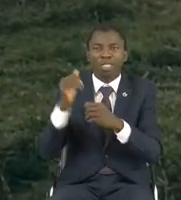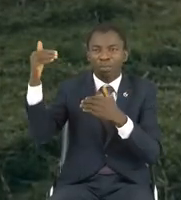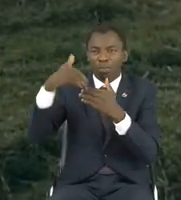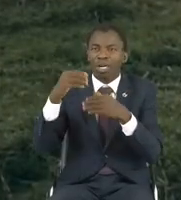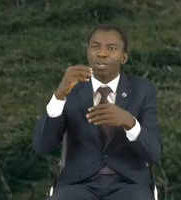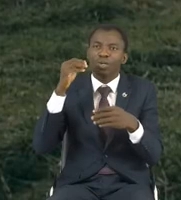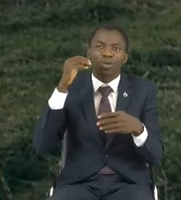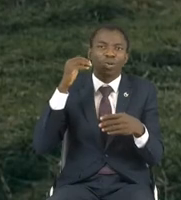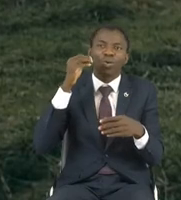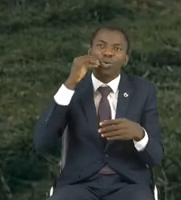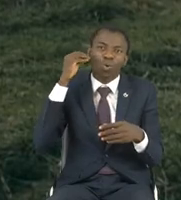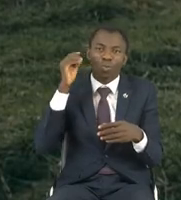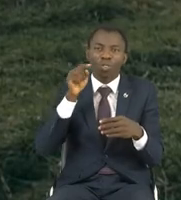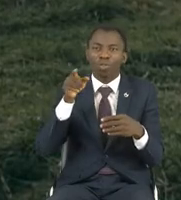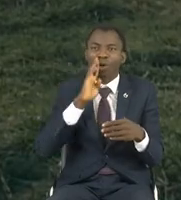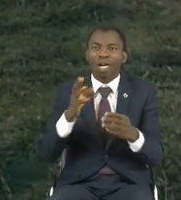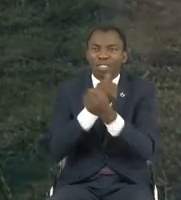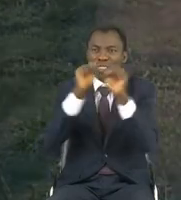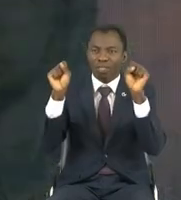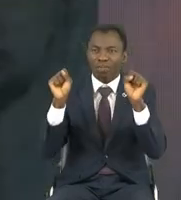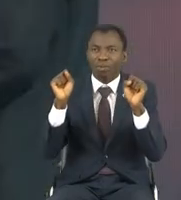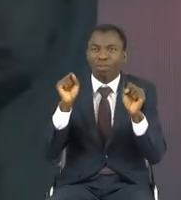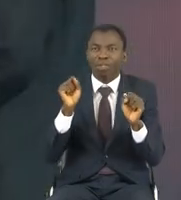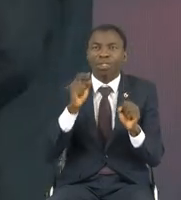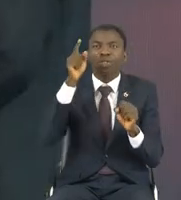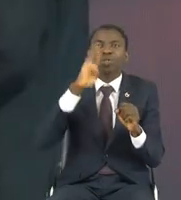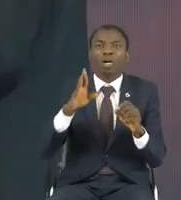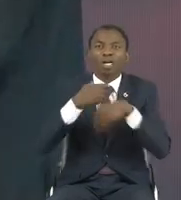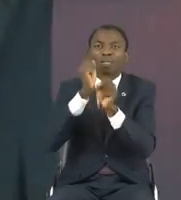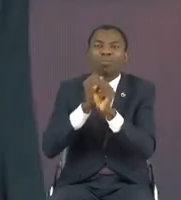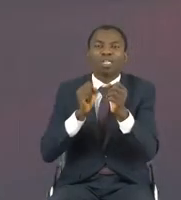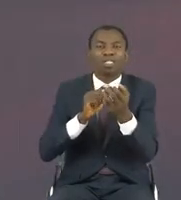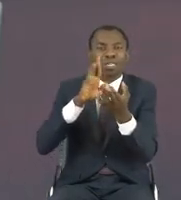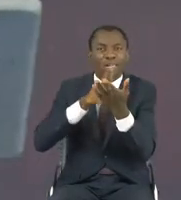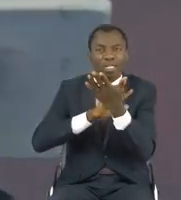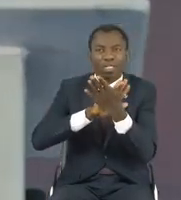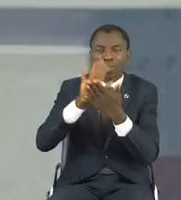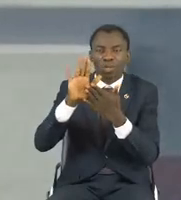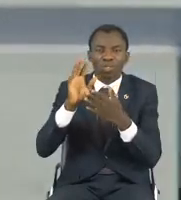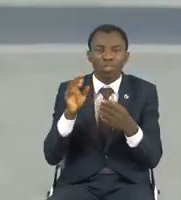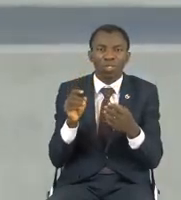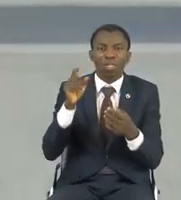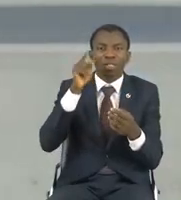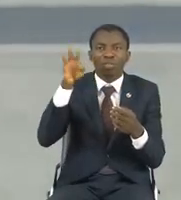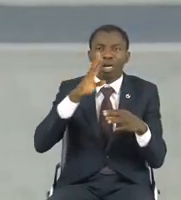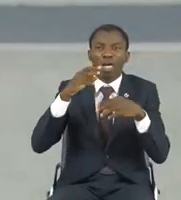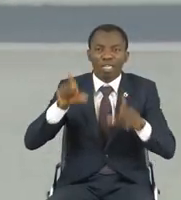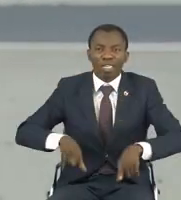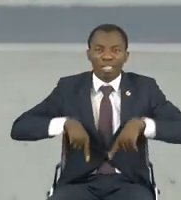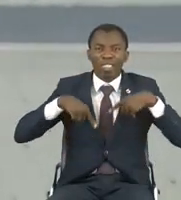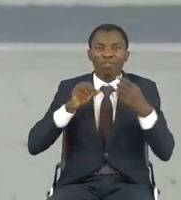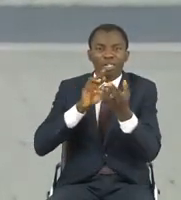redeemed. You're saved. You're made righteous. And you live a righteous life. And